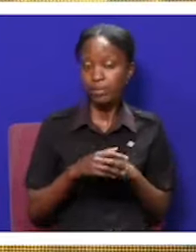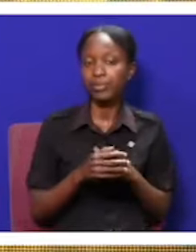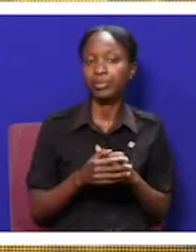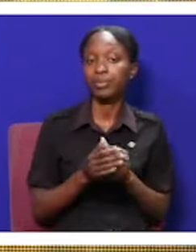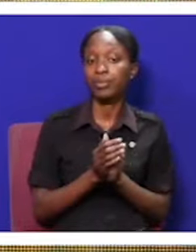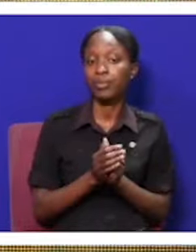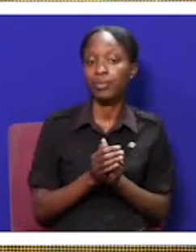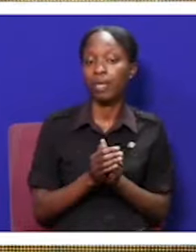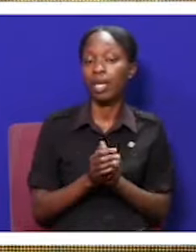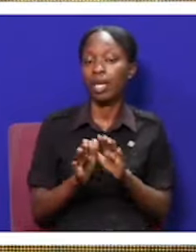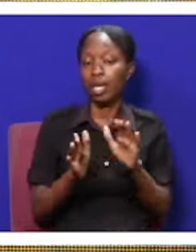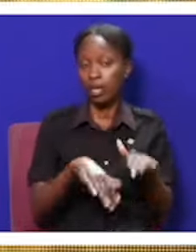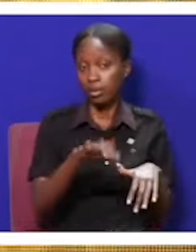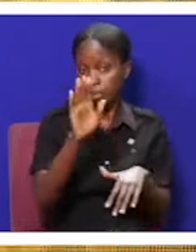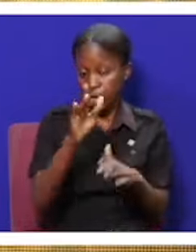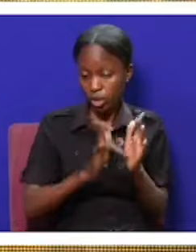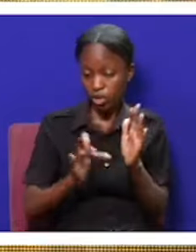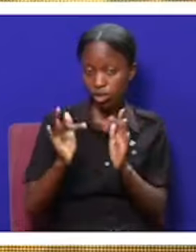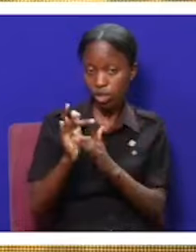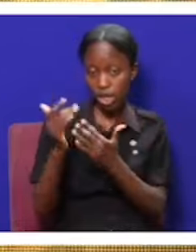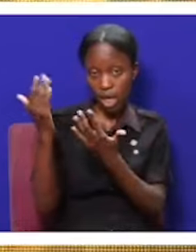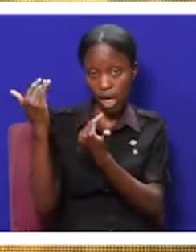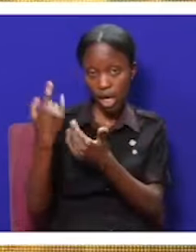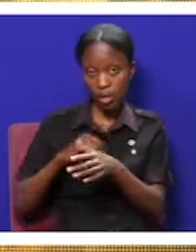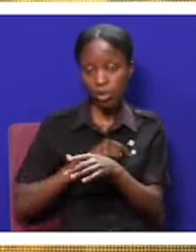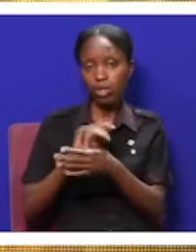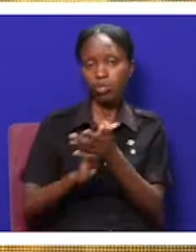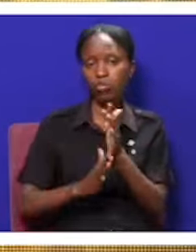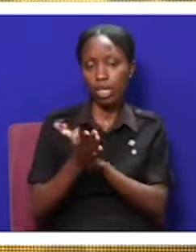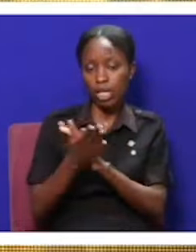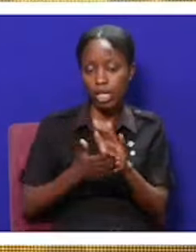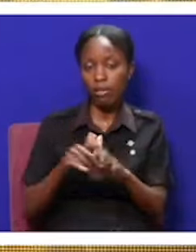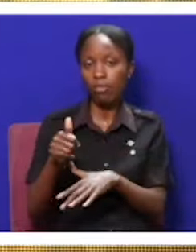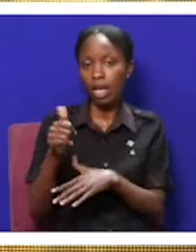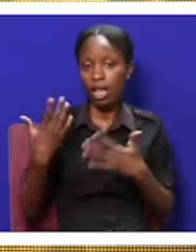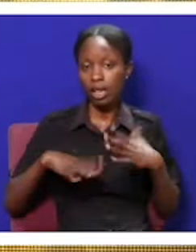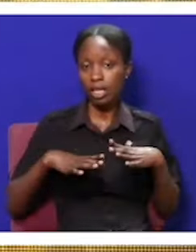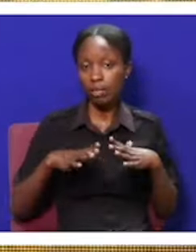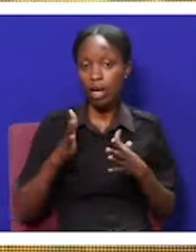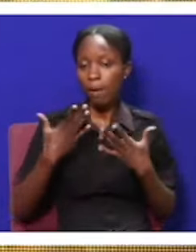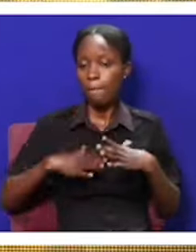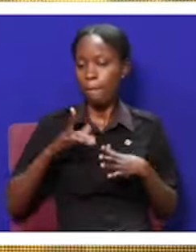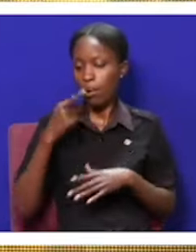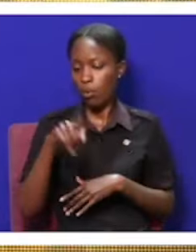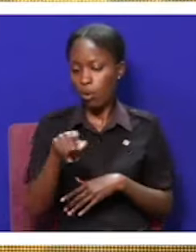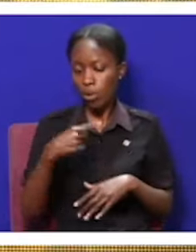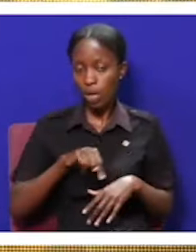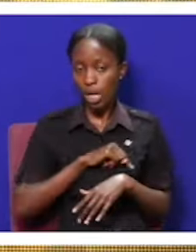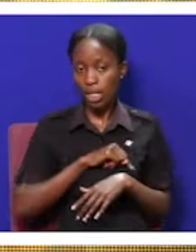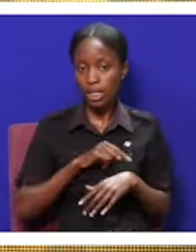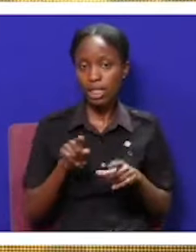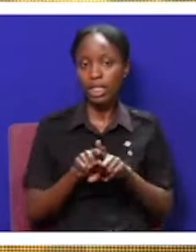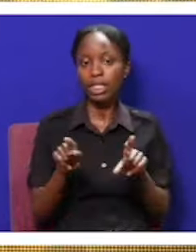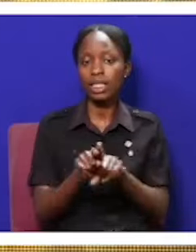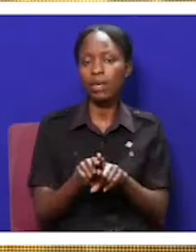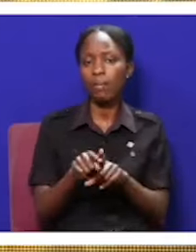Jesus expects us to forgive others as well, those who offend us. But there is what could